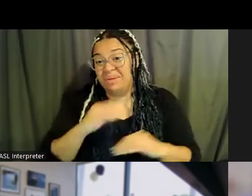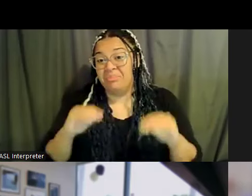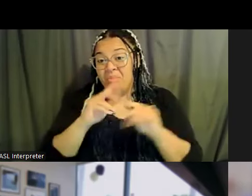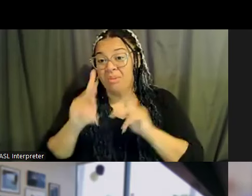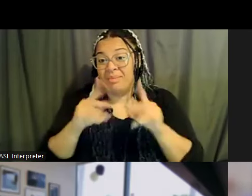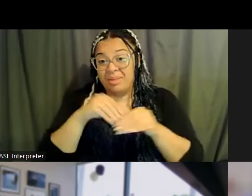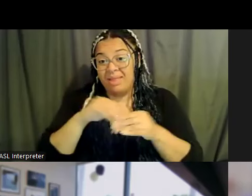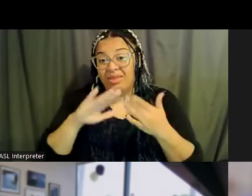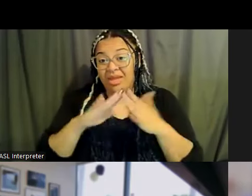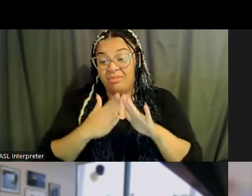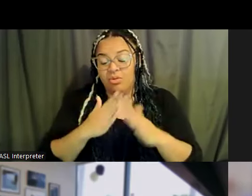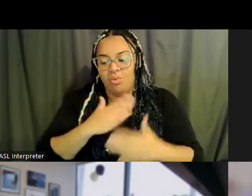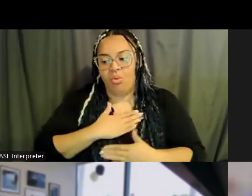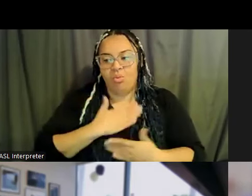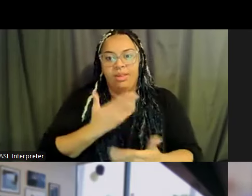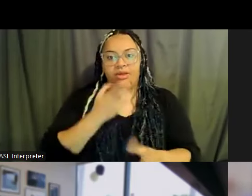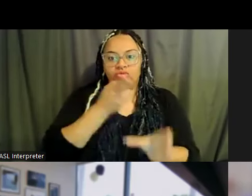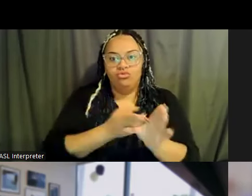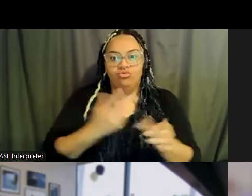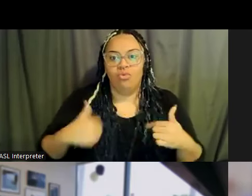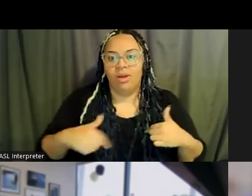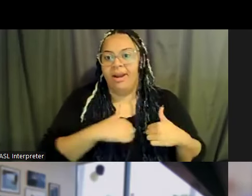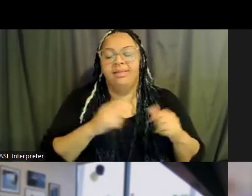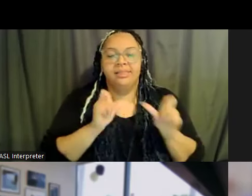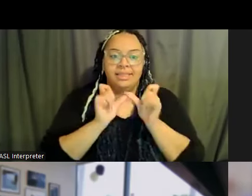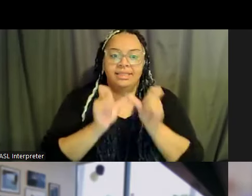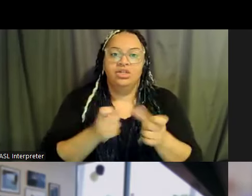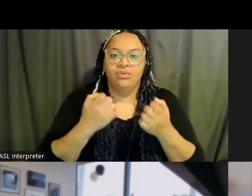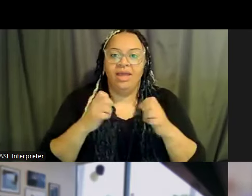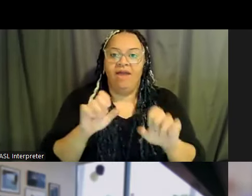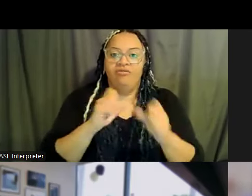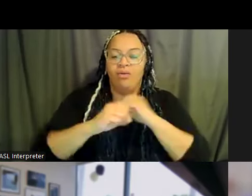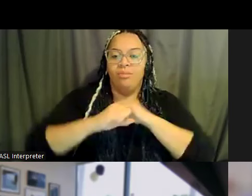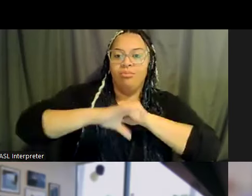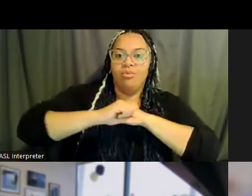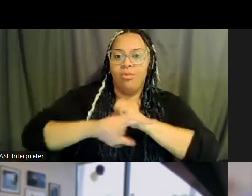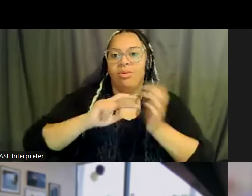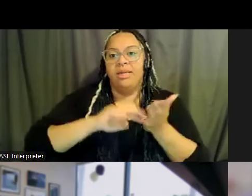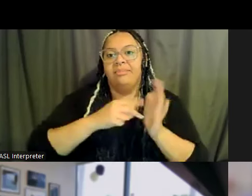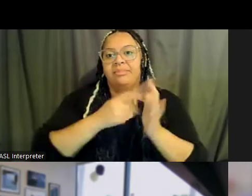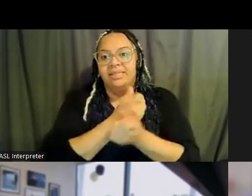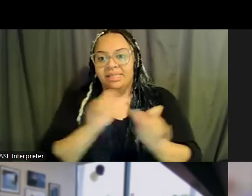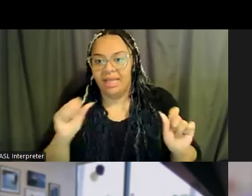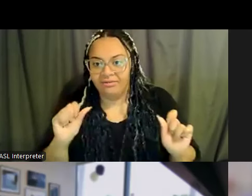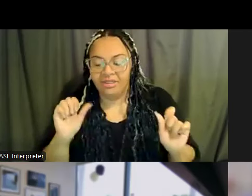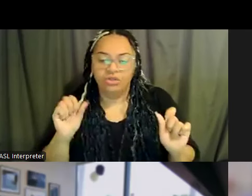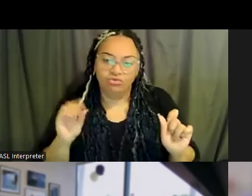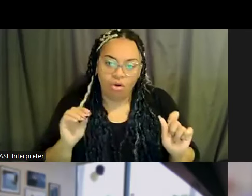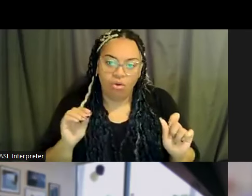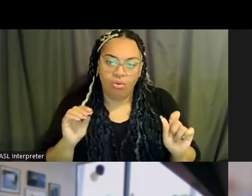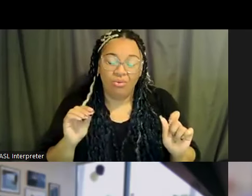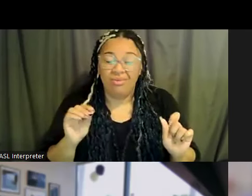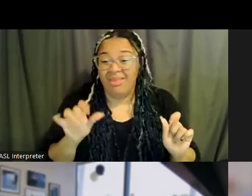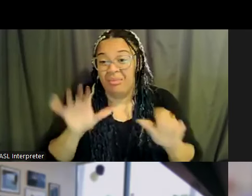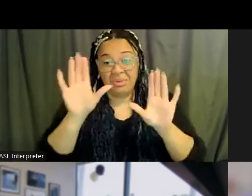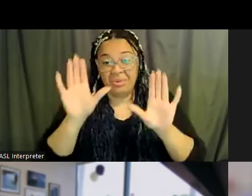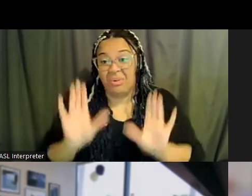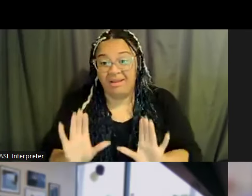willing to join us and continue the efforts of promoting mean safety. And so that would be great.